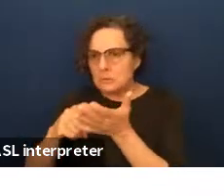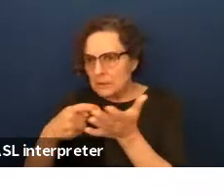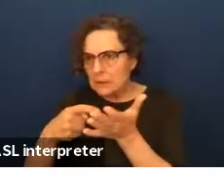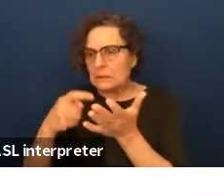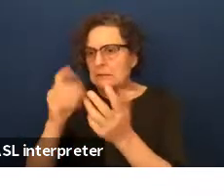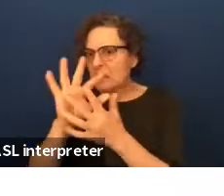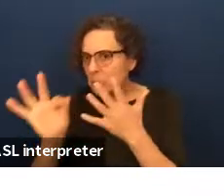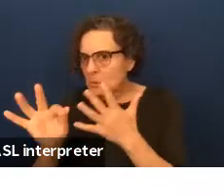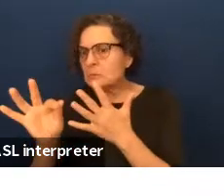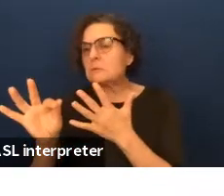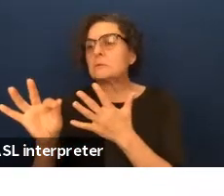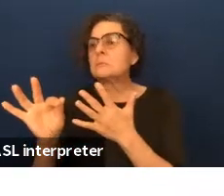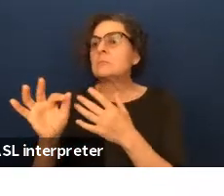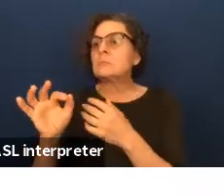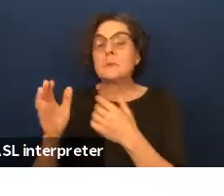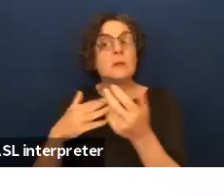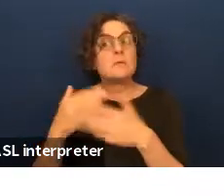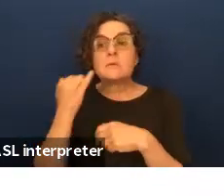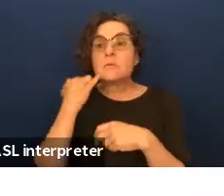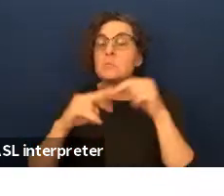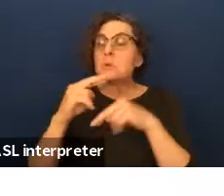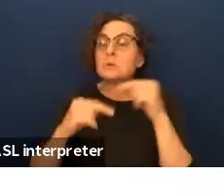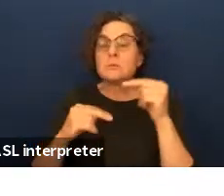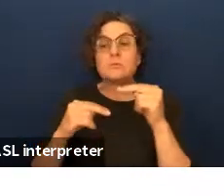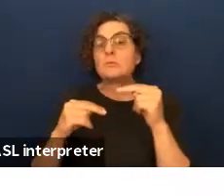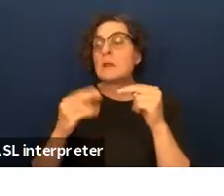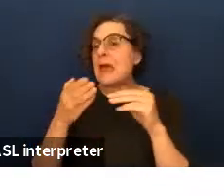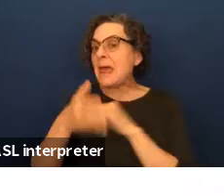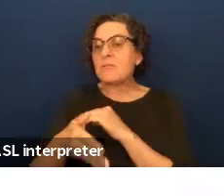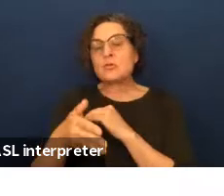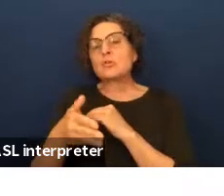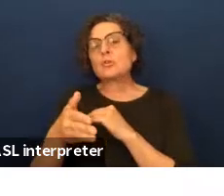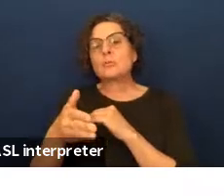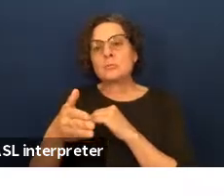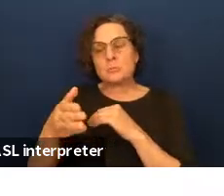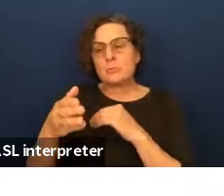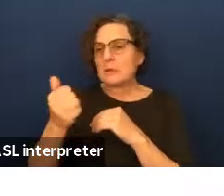even if the structure was built in the 80s or later, with the state program.